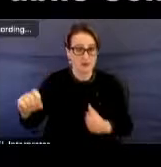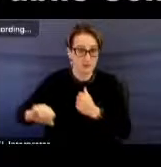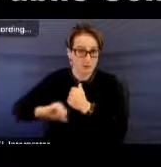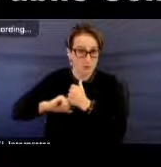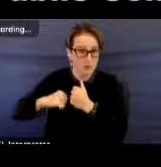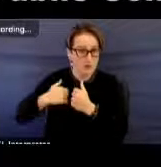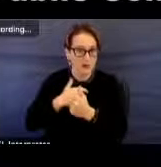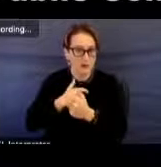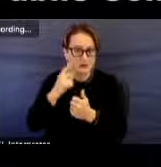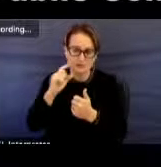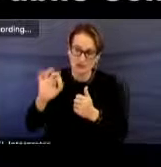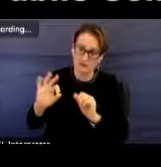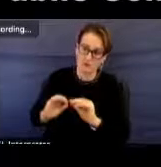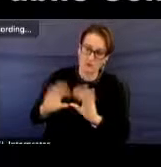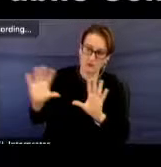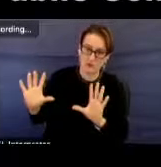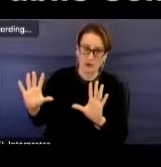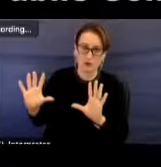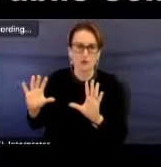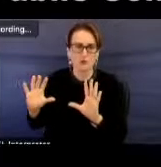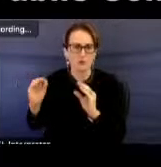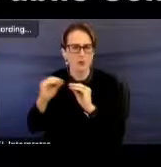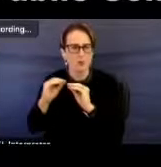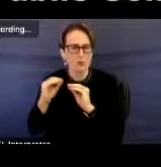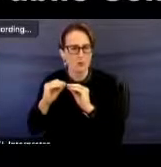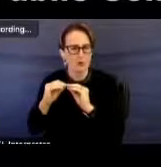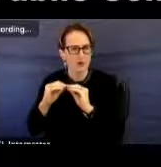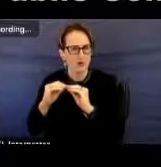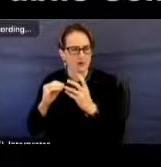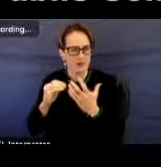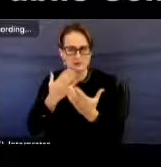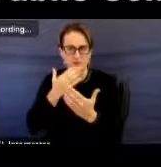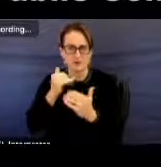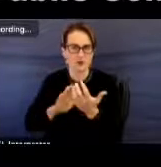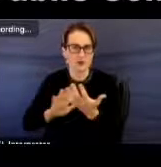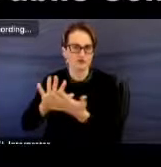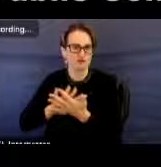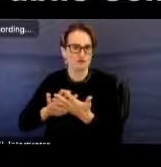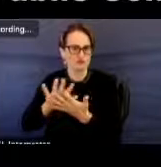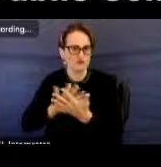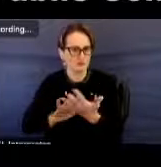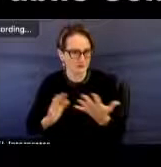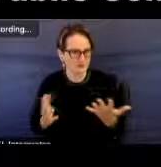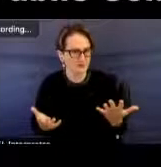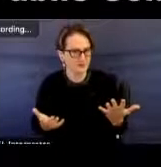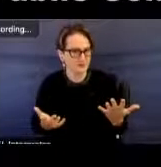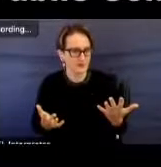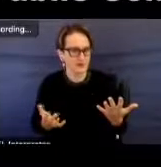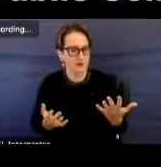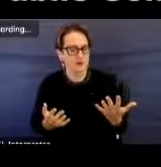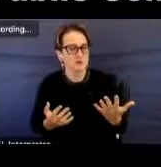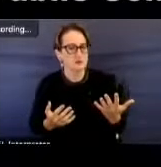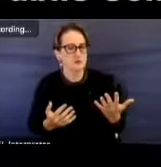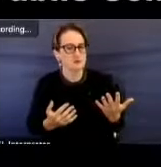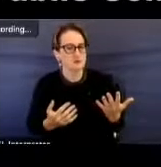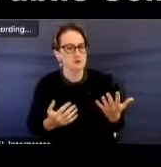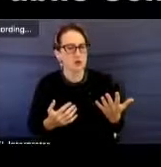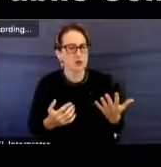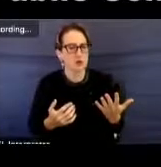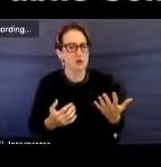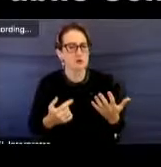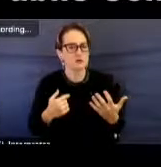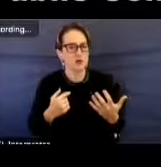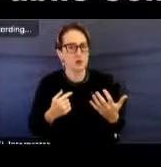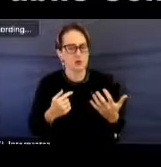than less. So I was just wondering about that, and maybe we can prioritize the substantive